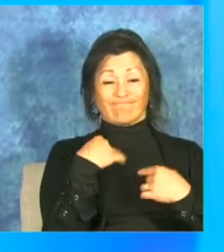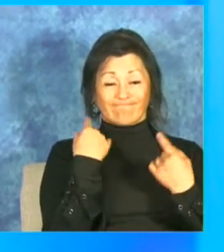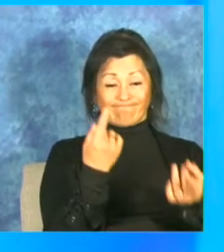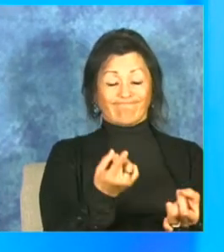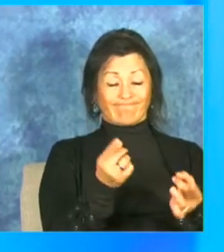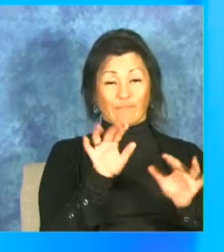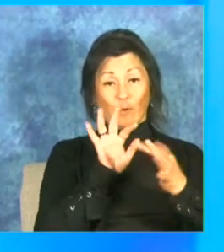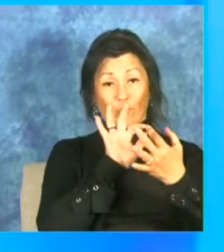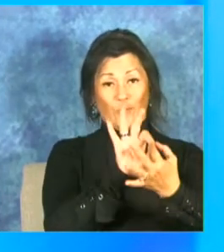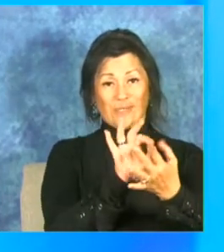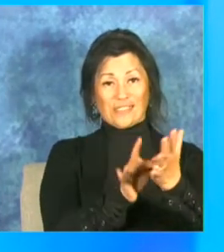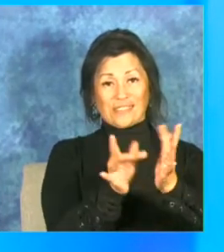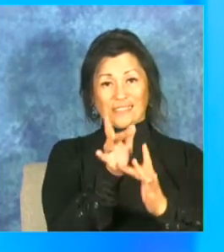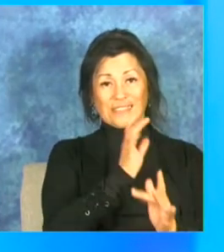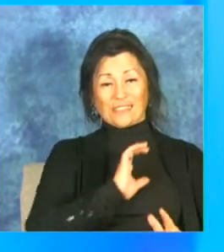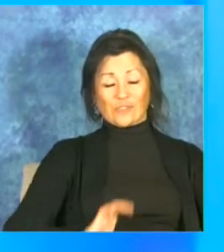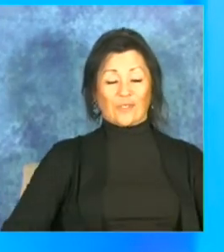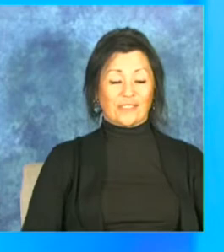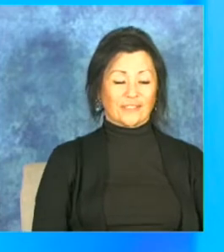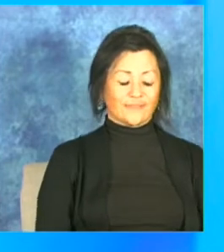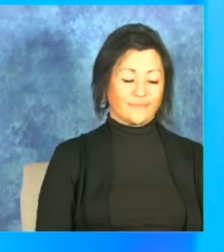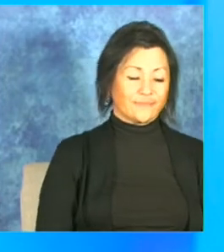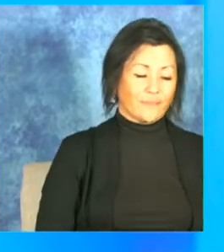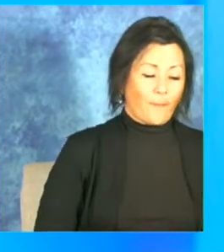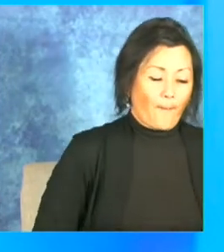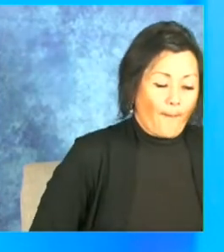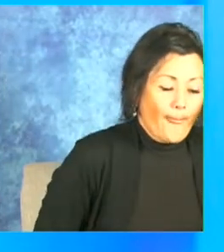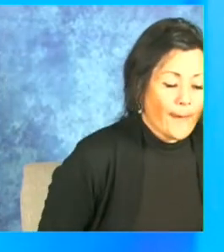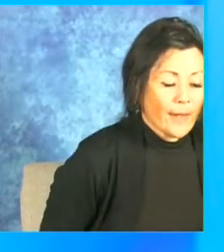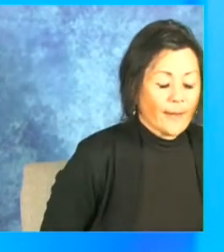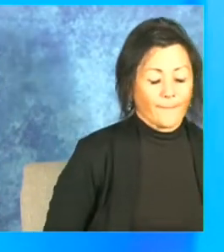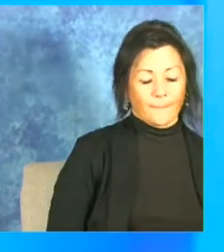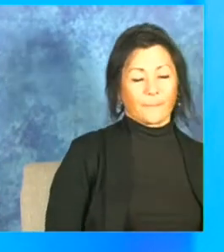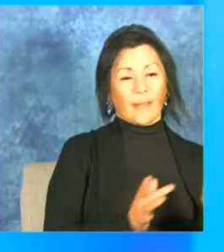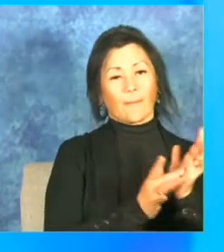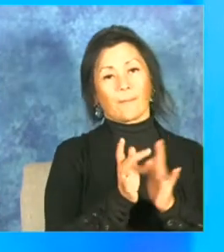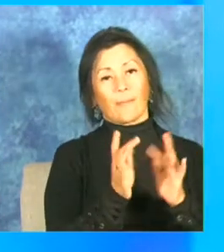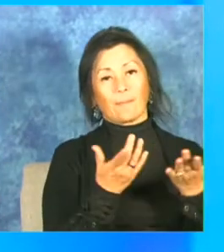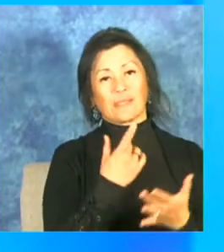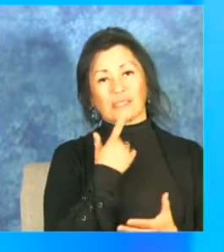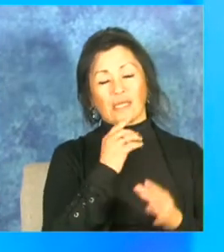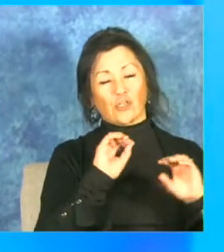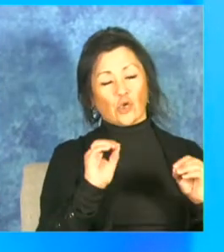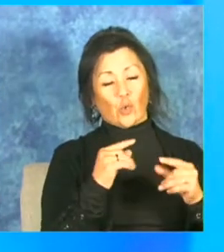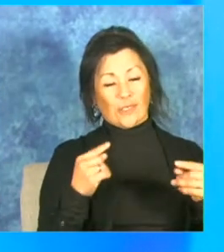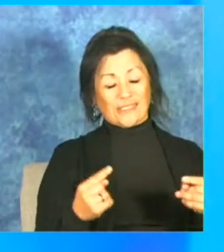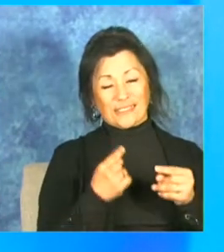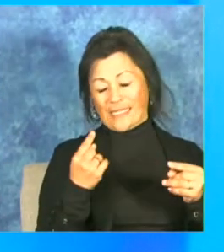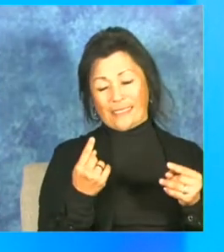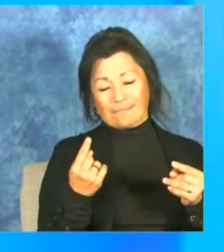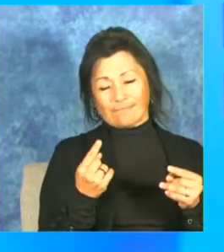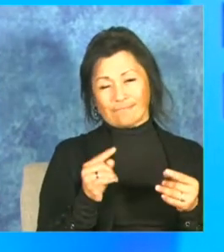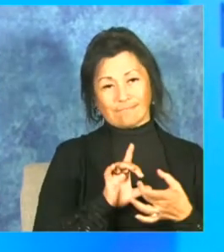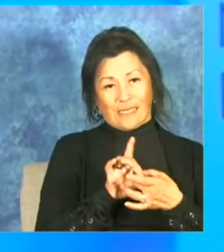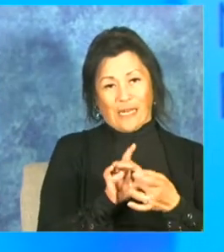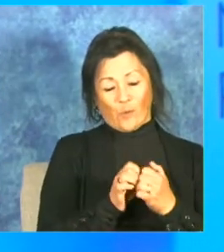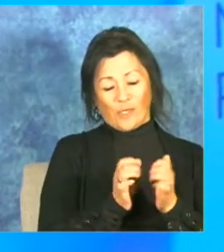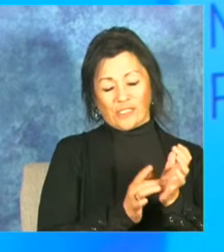always be perfect, and that is Jesus Christ. The Bible says that there was no sin found in him, correct?